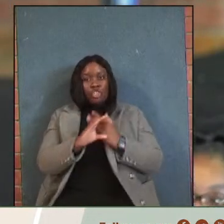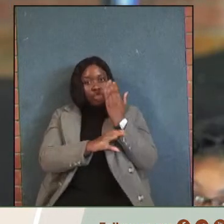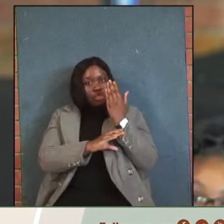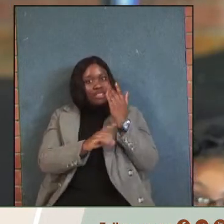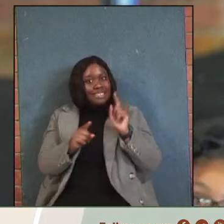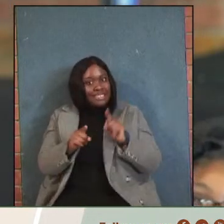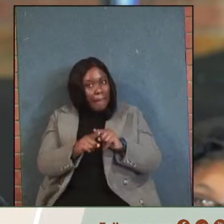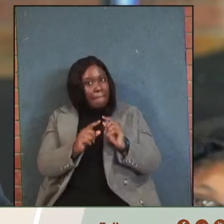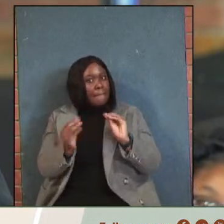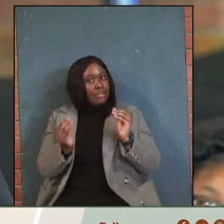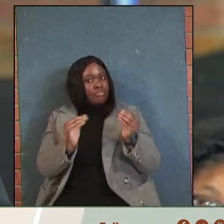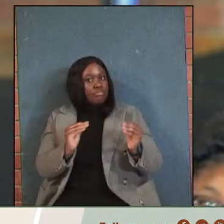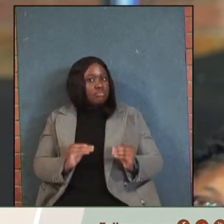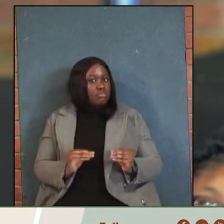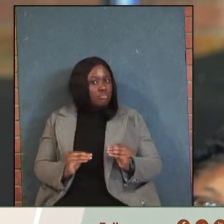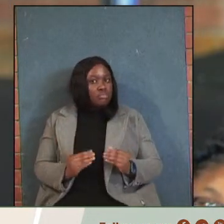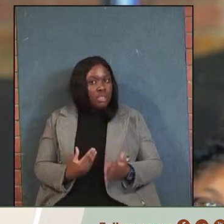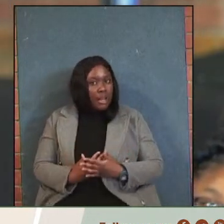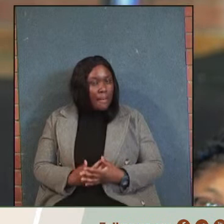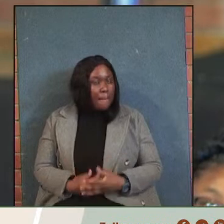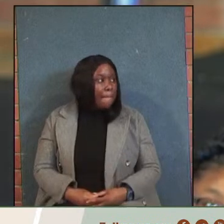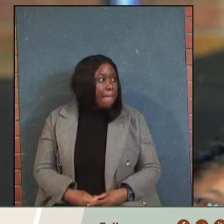that amendments take place.